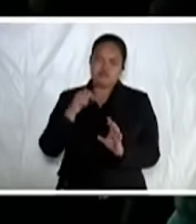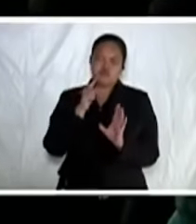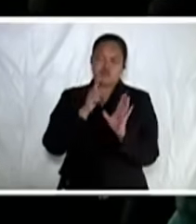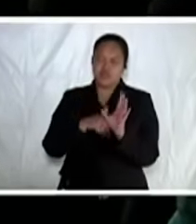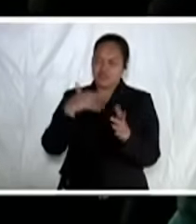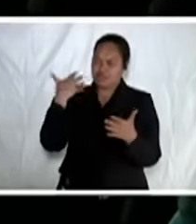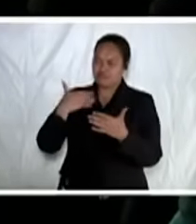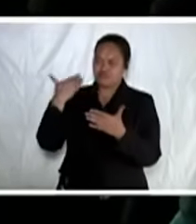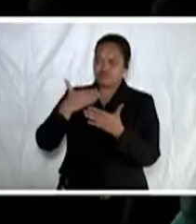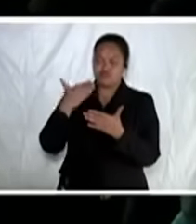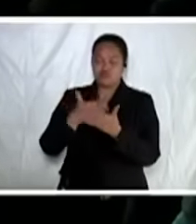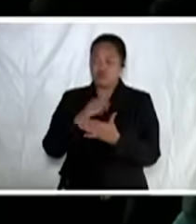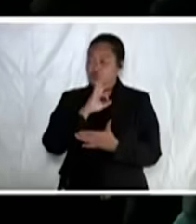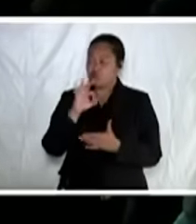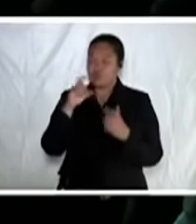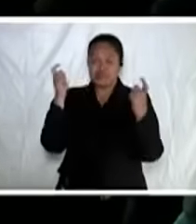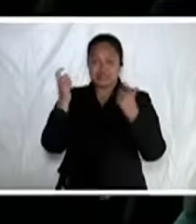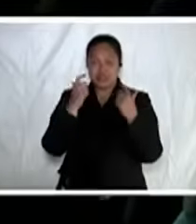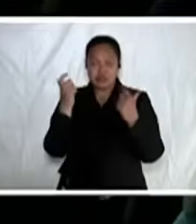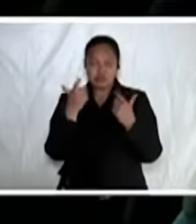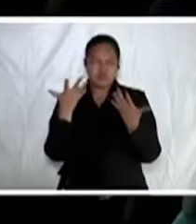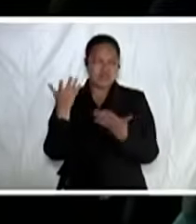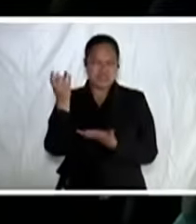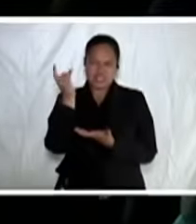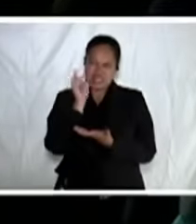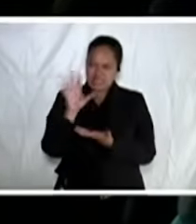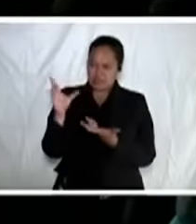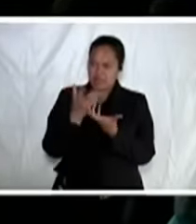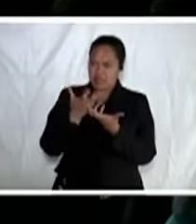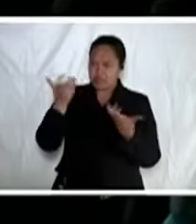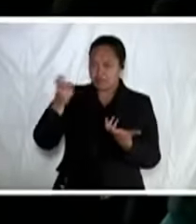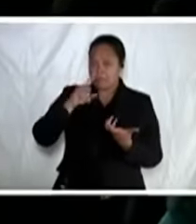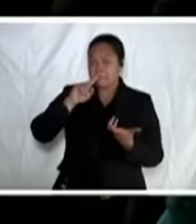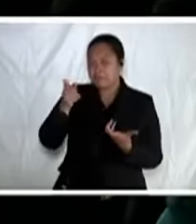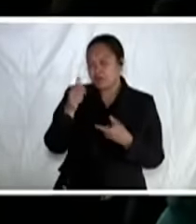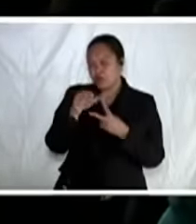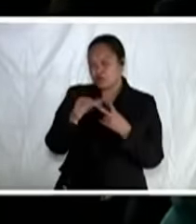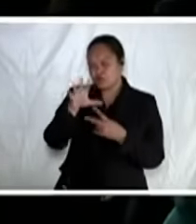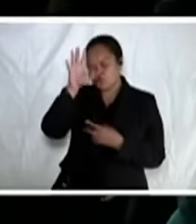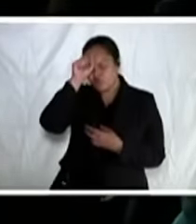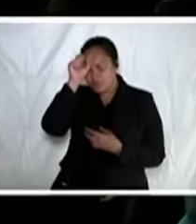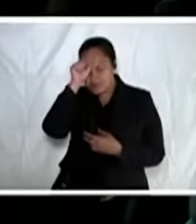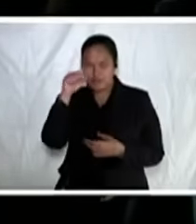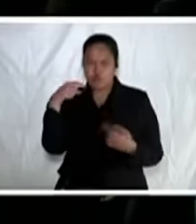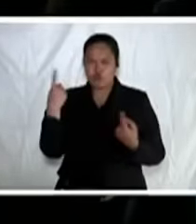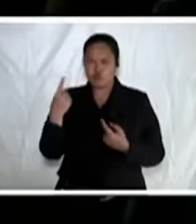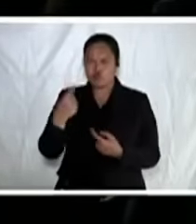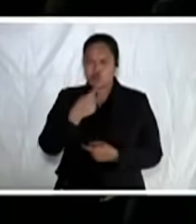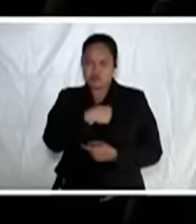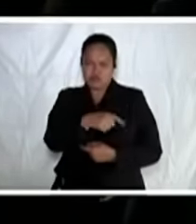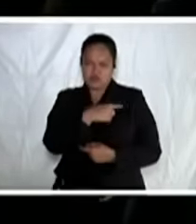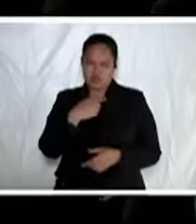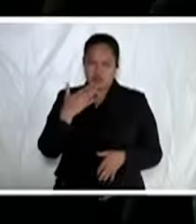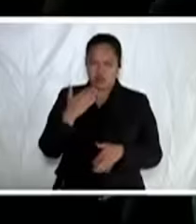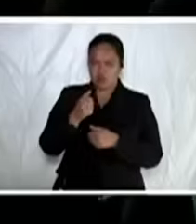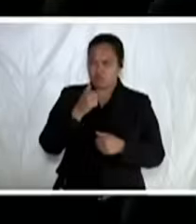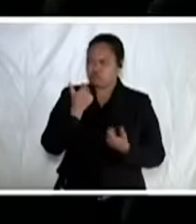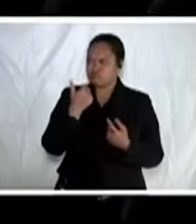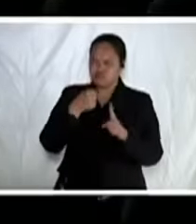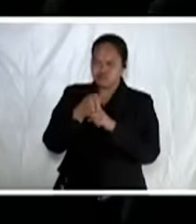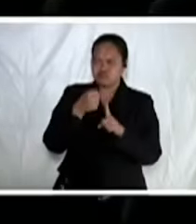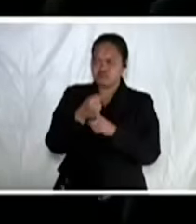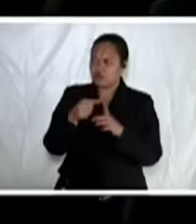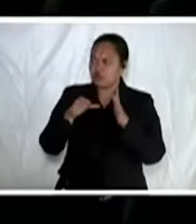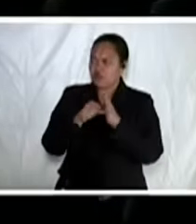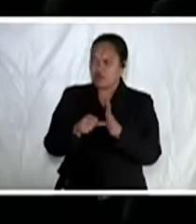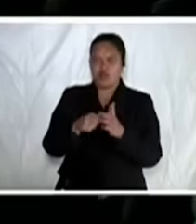not just to celebrate independence, but also to remember the sacrifices that have been made and to keep in mind that